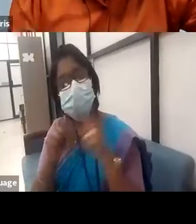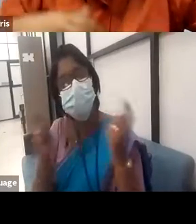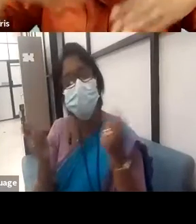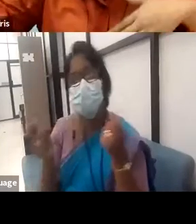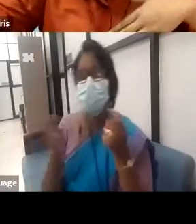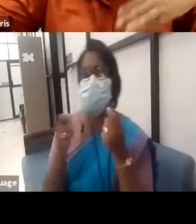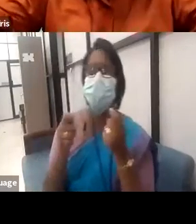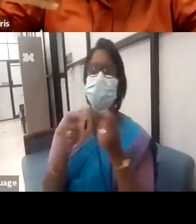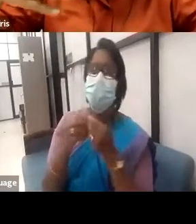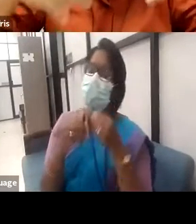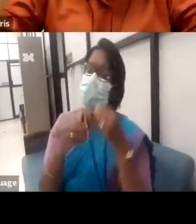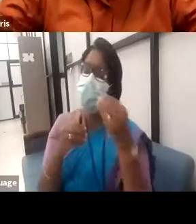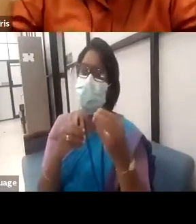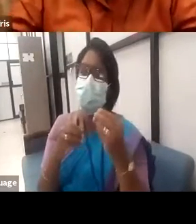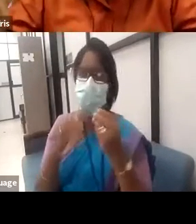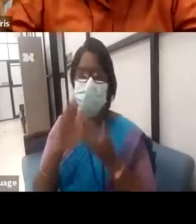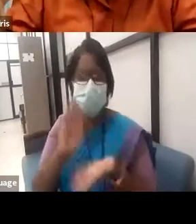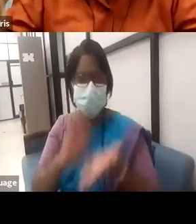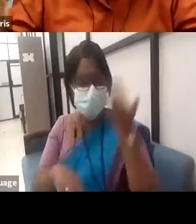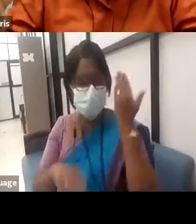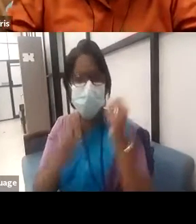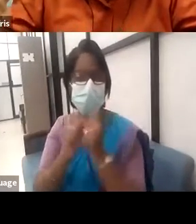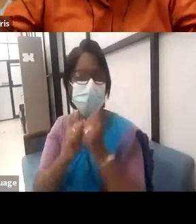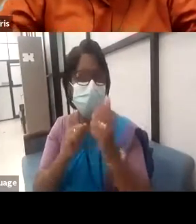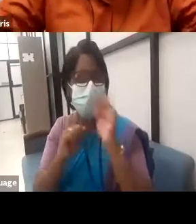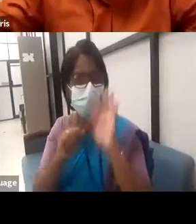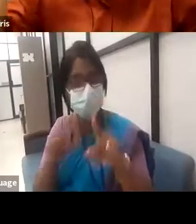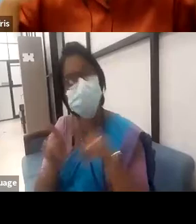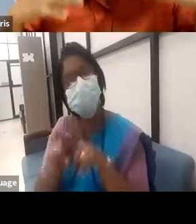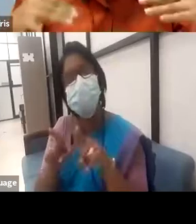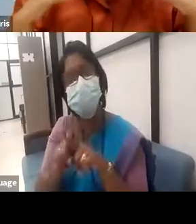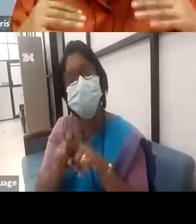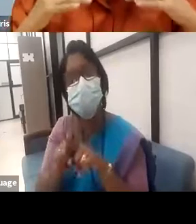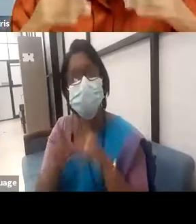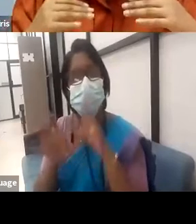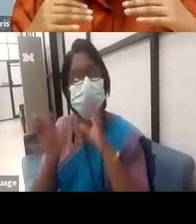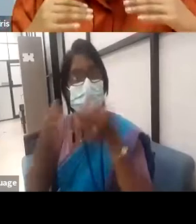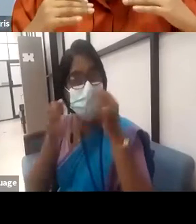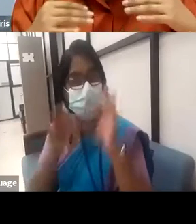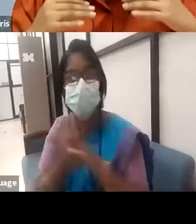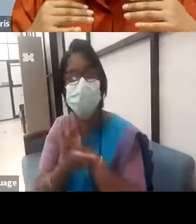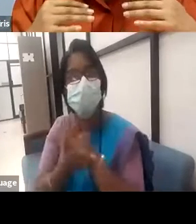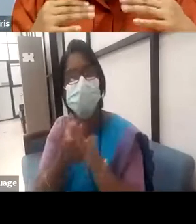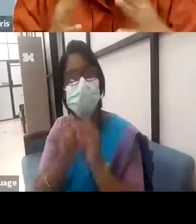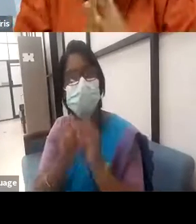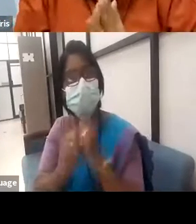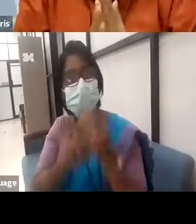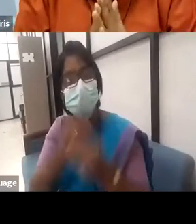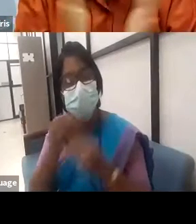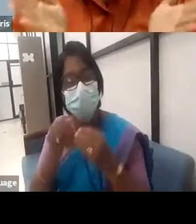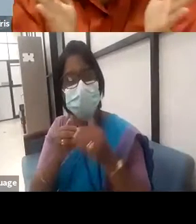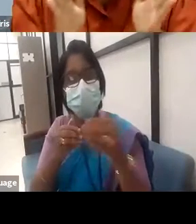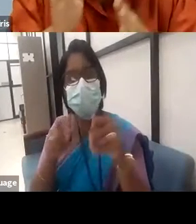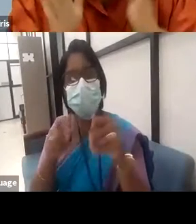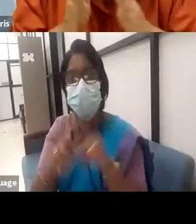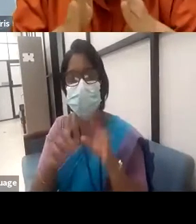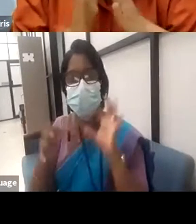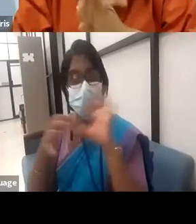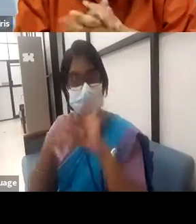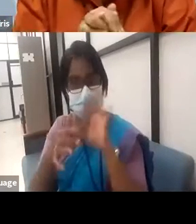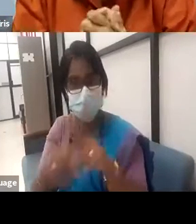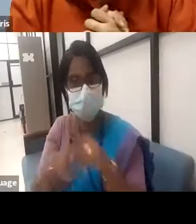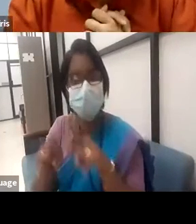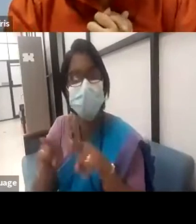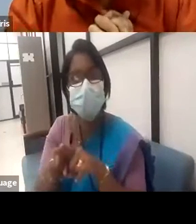start, create, innovate, do whatever you want in the center, but you really cross-check yourself with the values. So that's kind